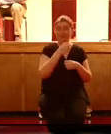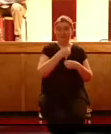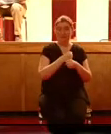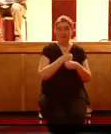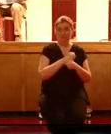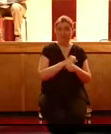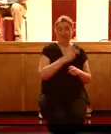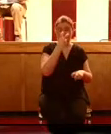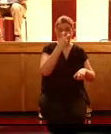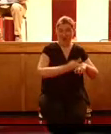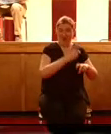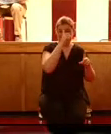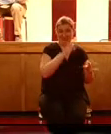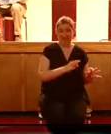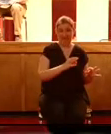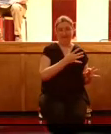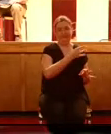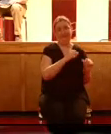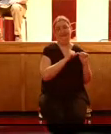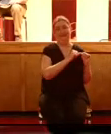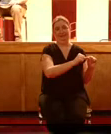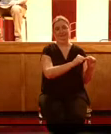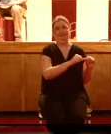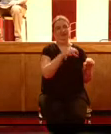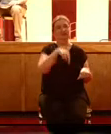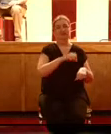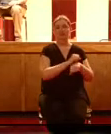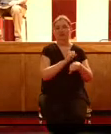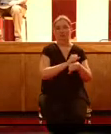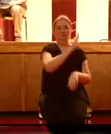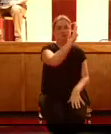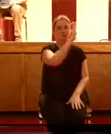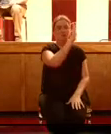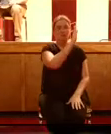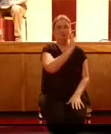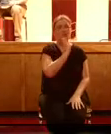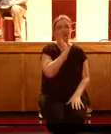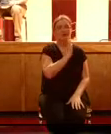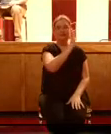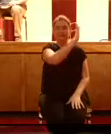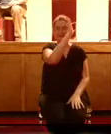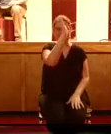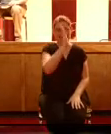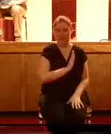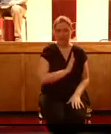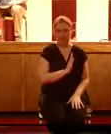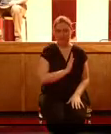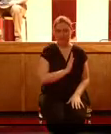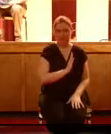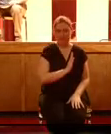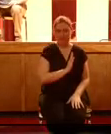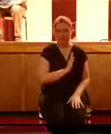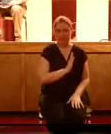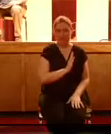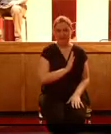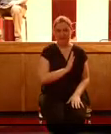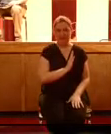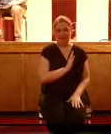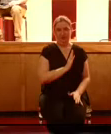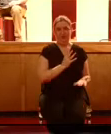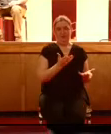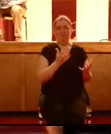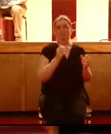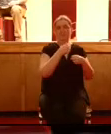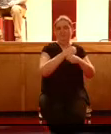them. This job will never put you in a position where you can make everyone